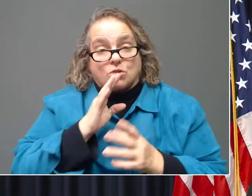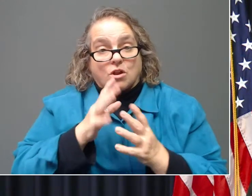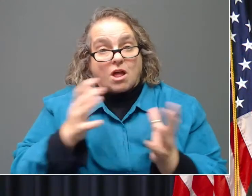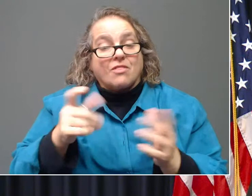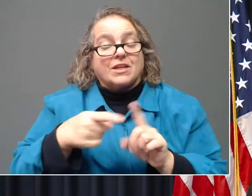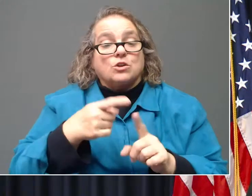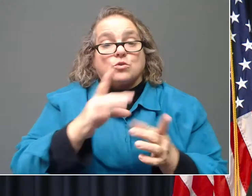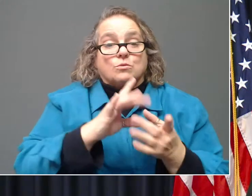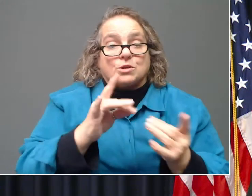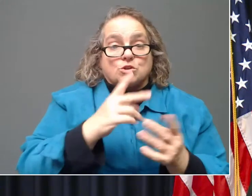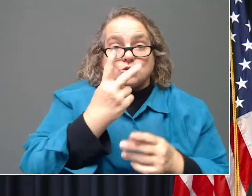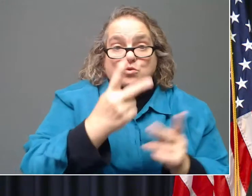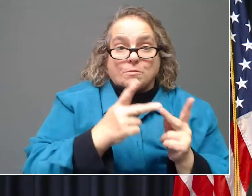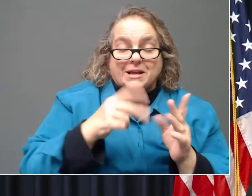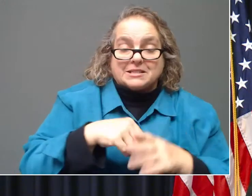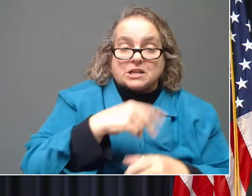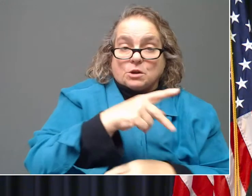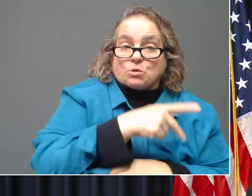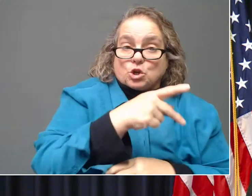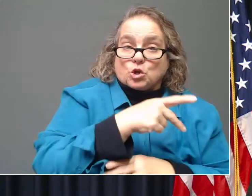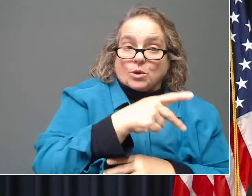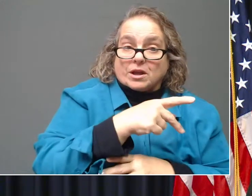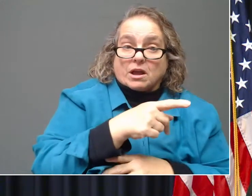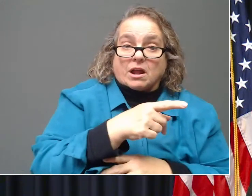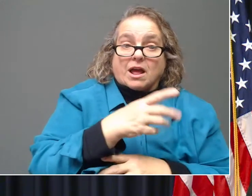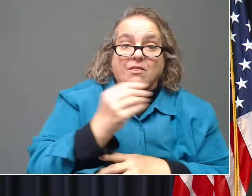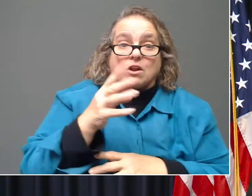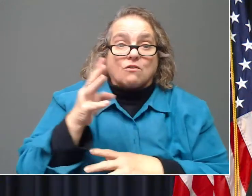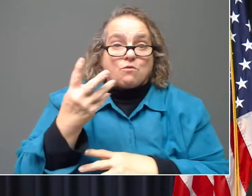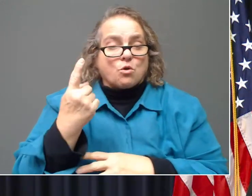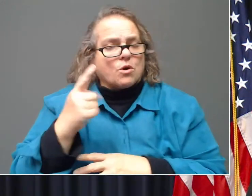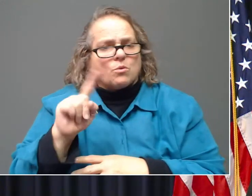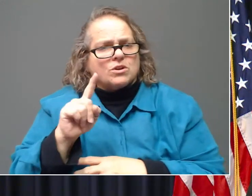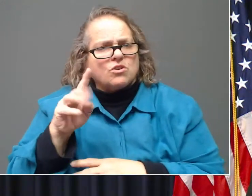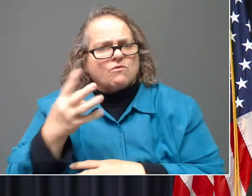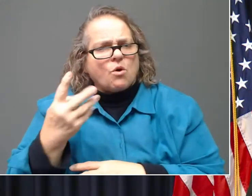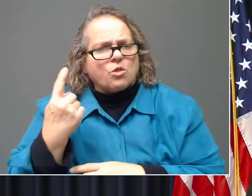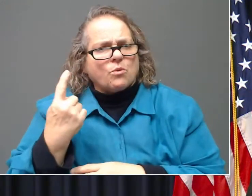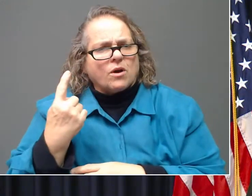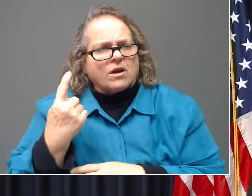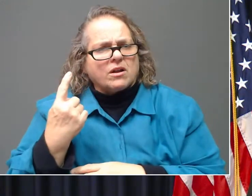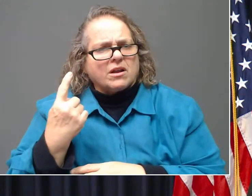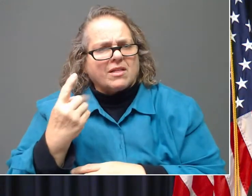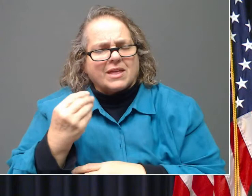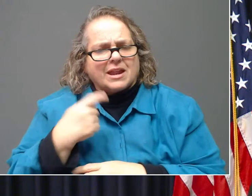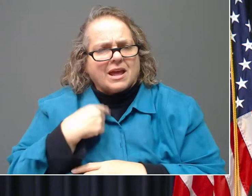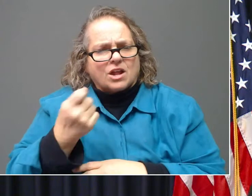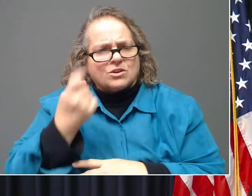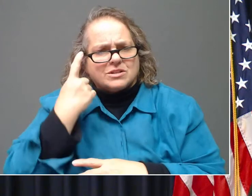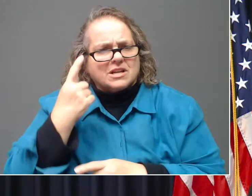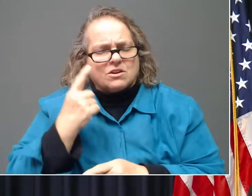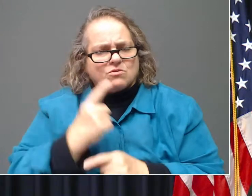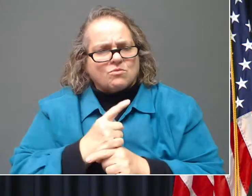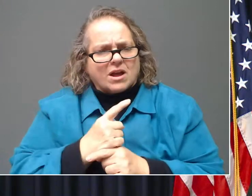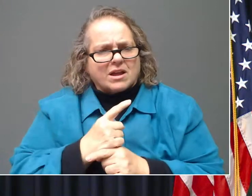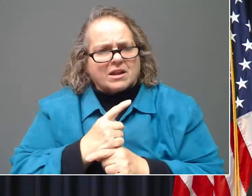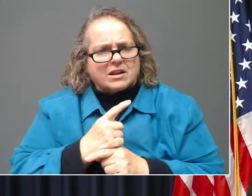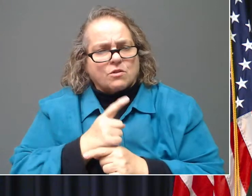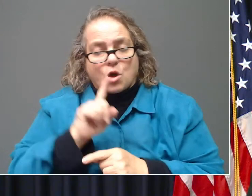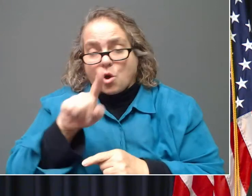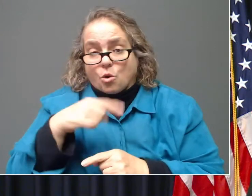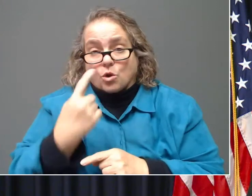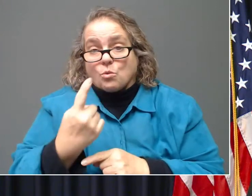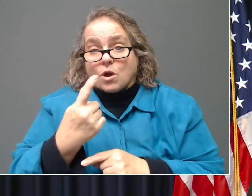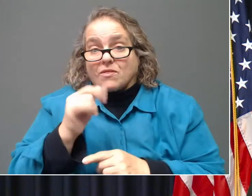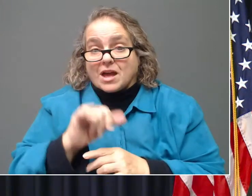in Paducah, a 4th one. Can you clarify where the 4th one is? And then just so I'm understanding correctly, the only one going live